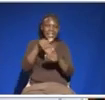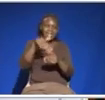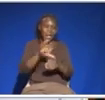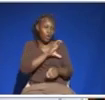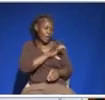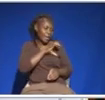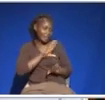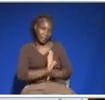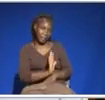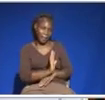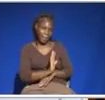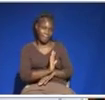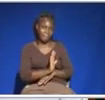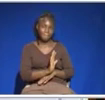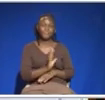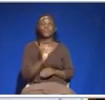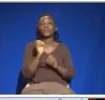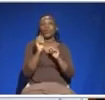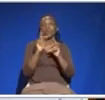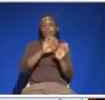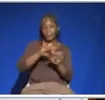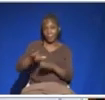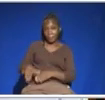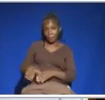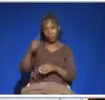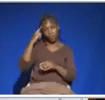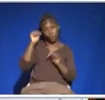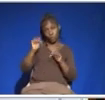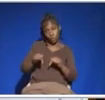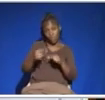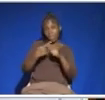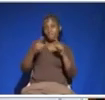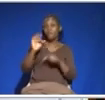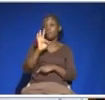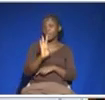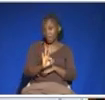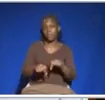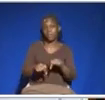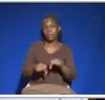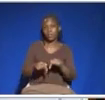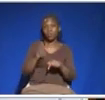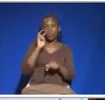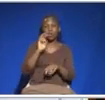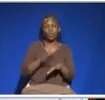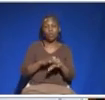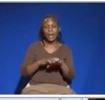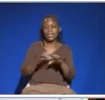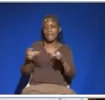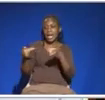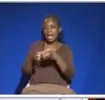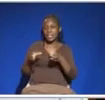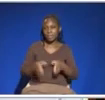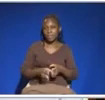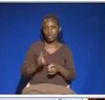features. So today, in Form 3, we're going to look at classification